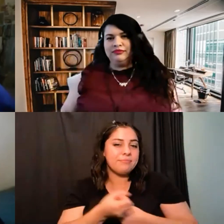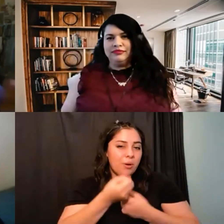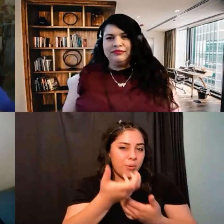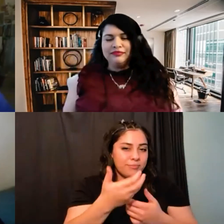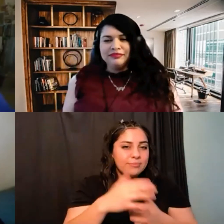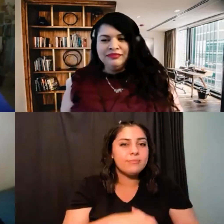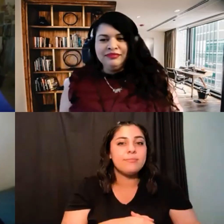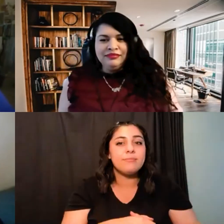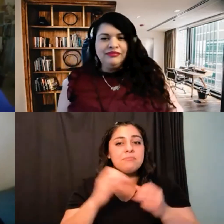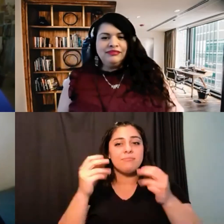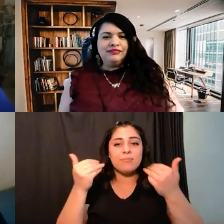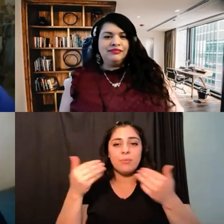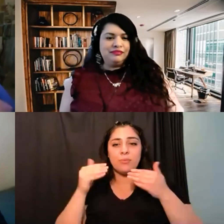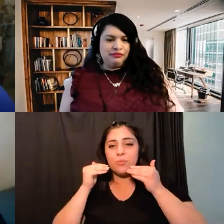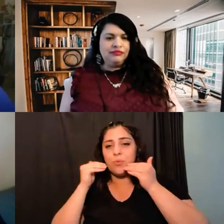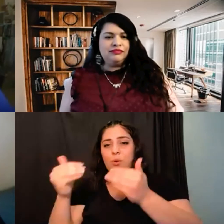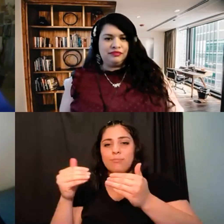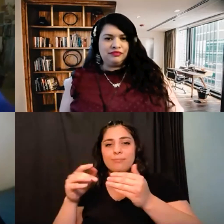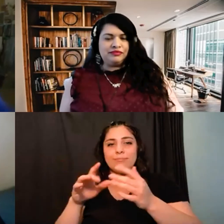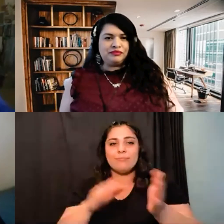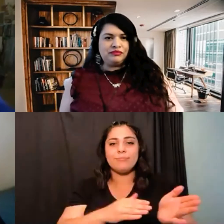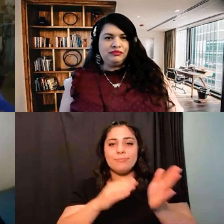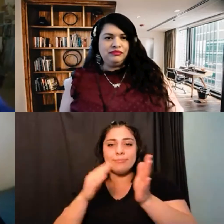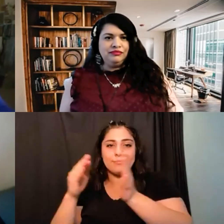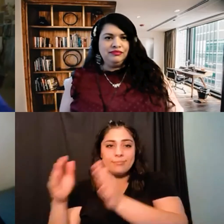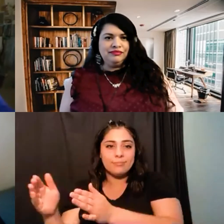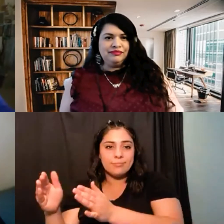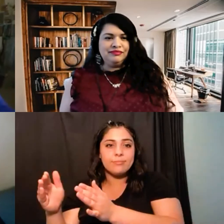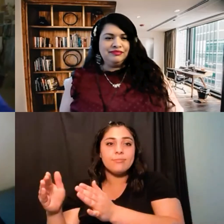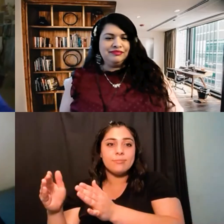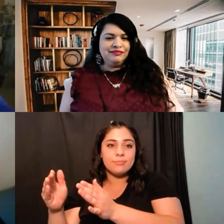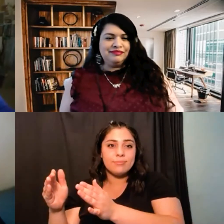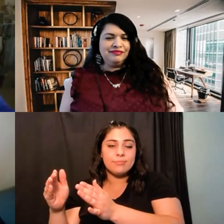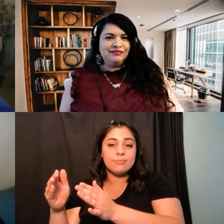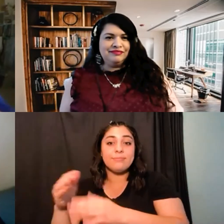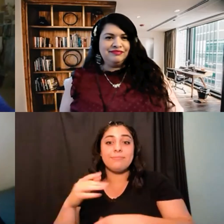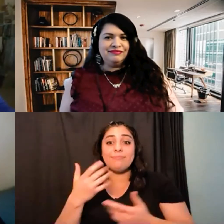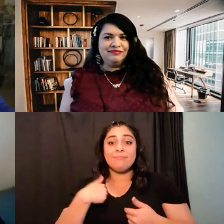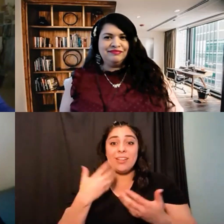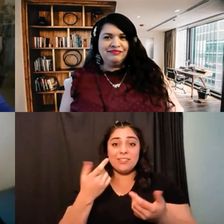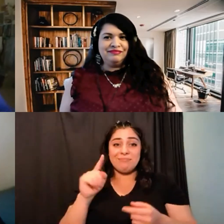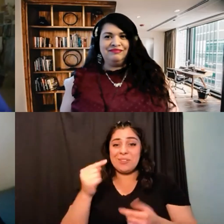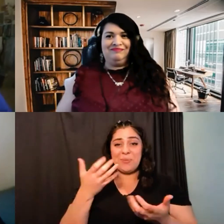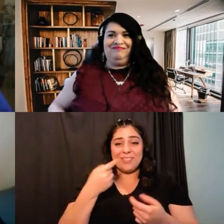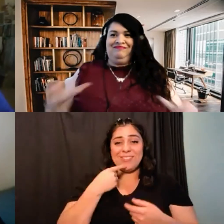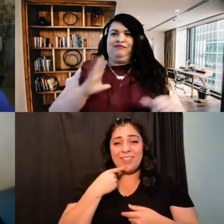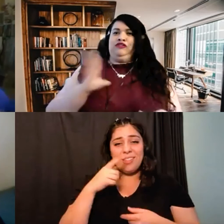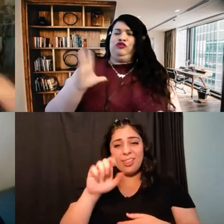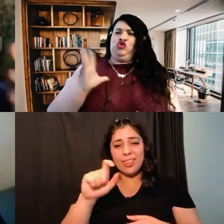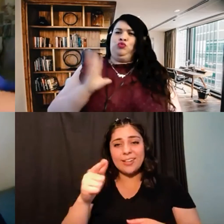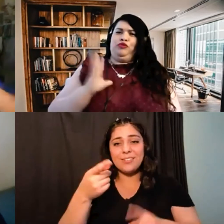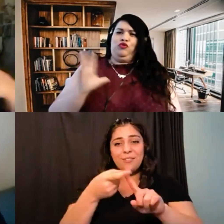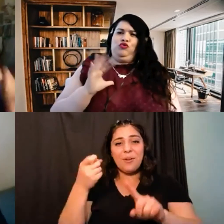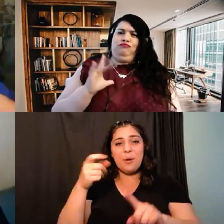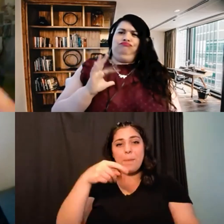to proceed to the writing workshop. I just want to say, let's from Pro Bono, you're like awesome. Love it. I love